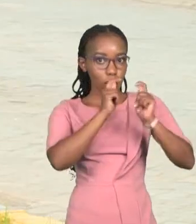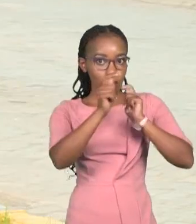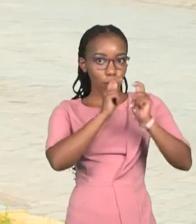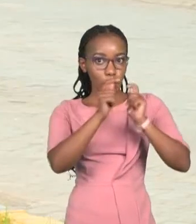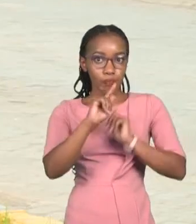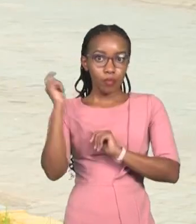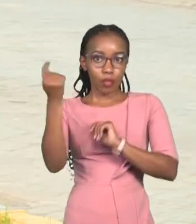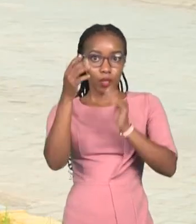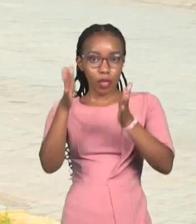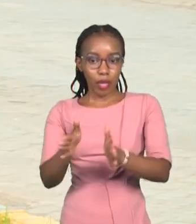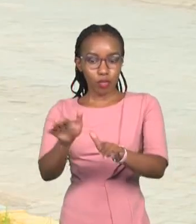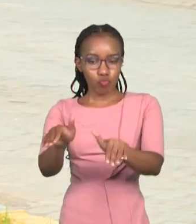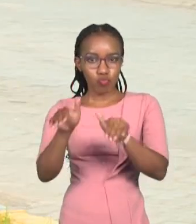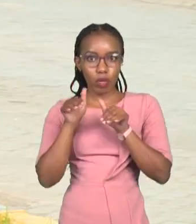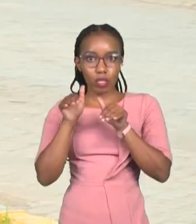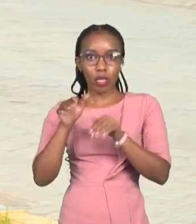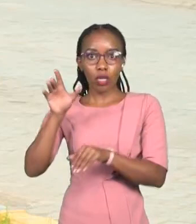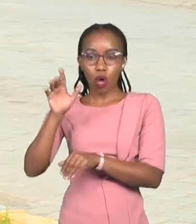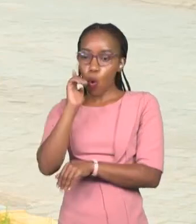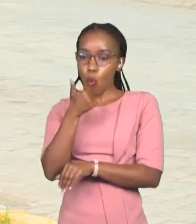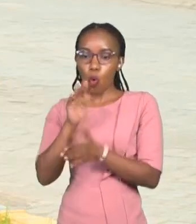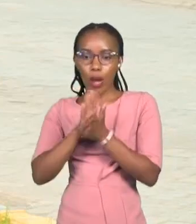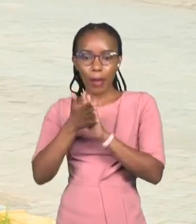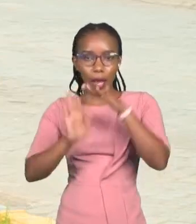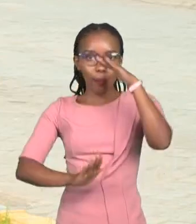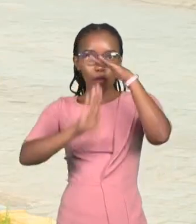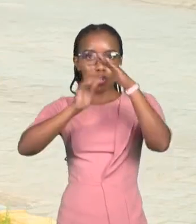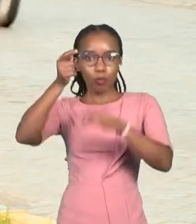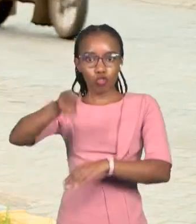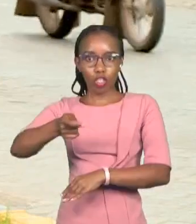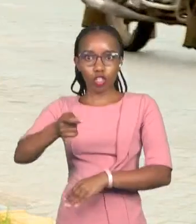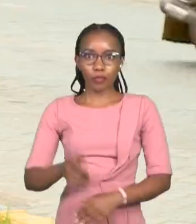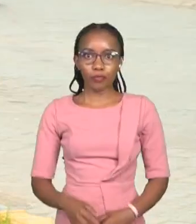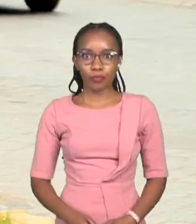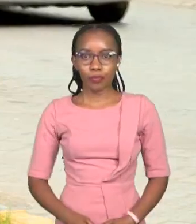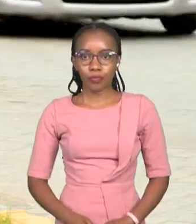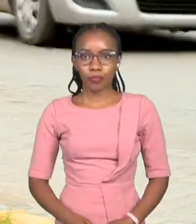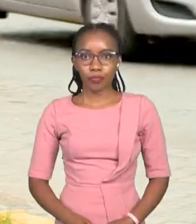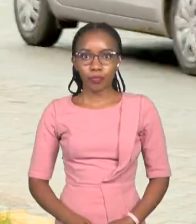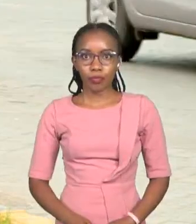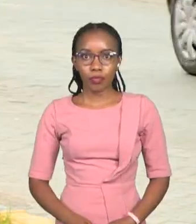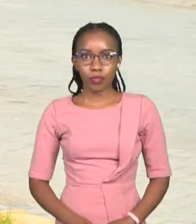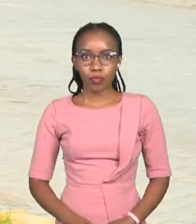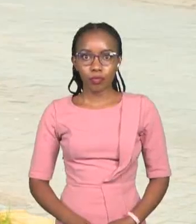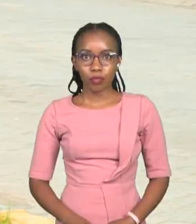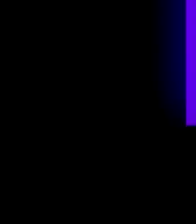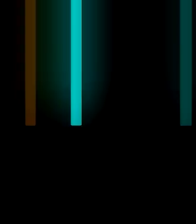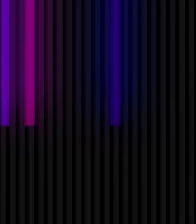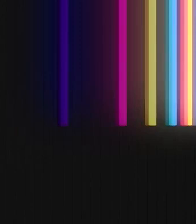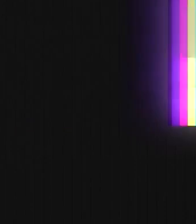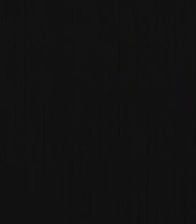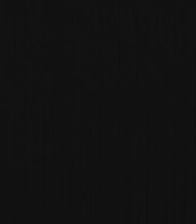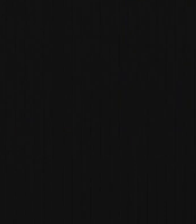as Kenyans anticipate for David Maraga's successor. TSAZA Munga, Switch TV, Nairobi.